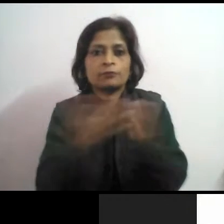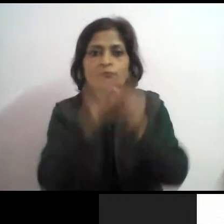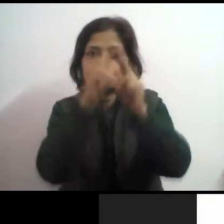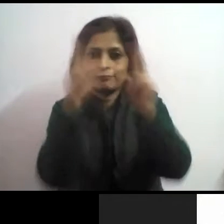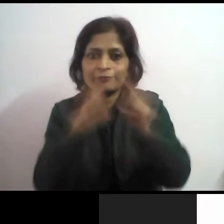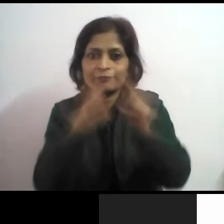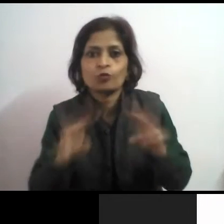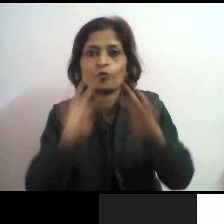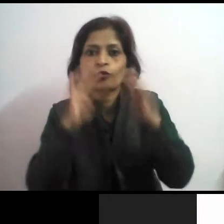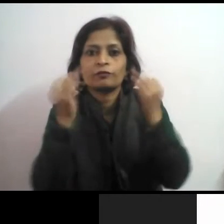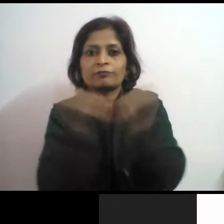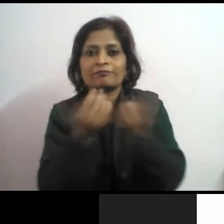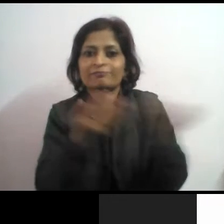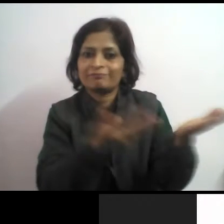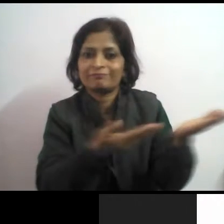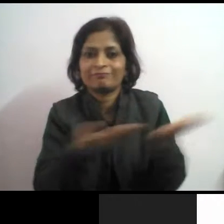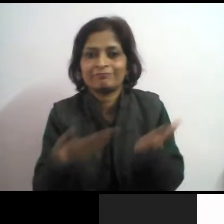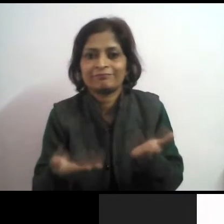Thank you.